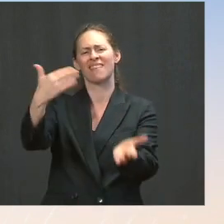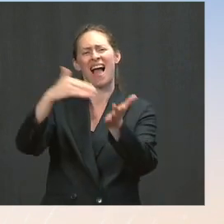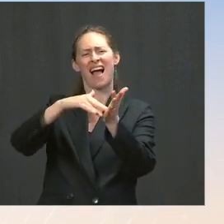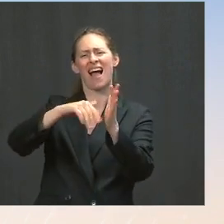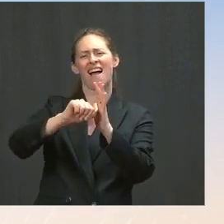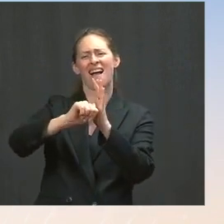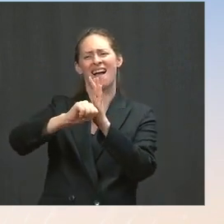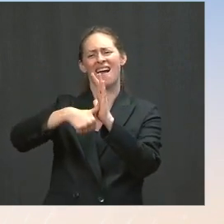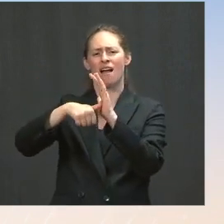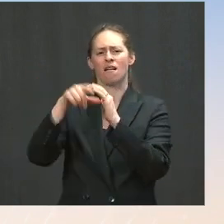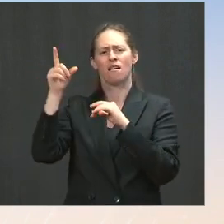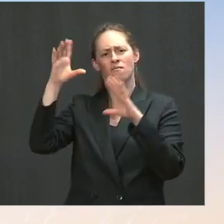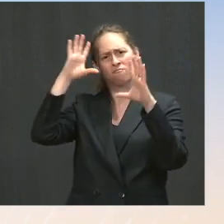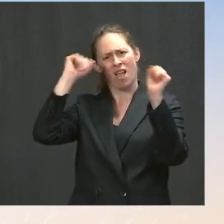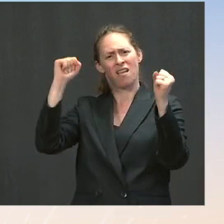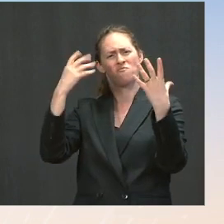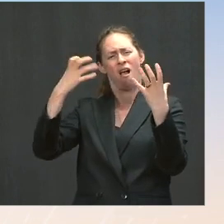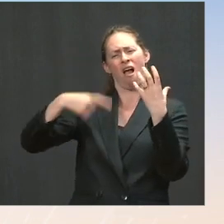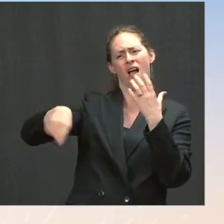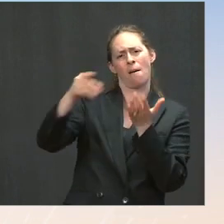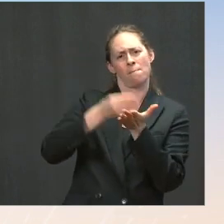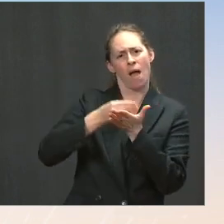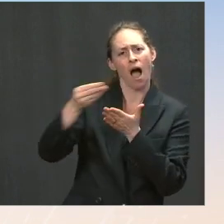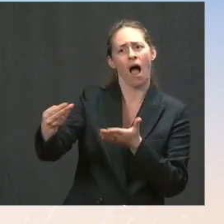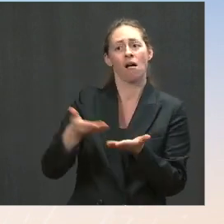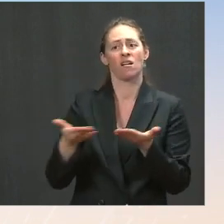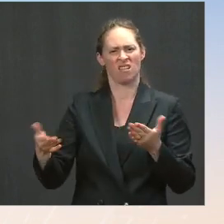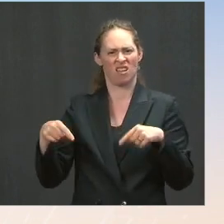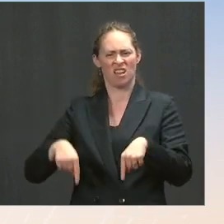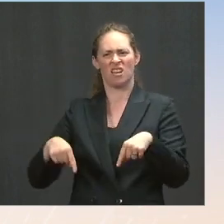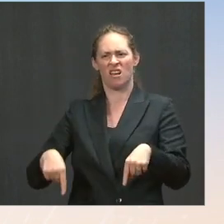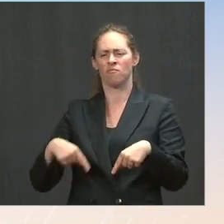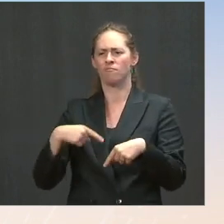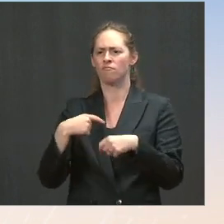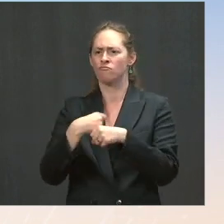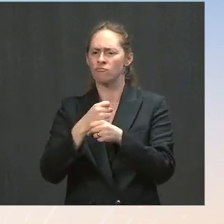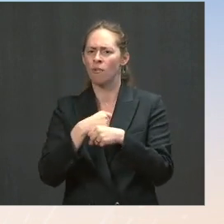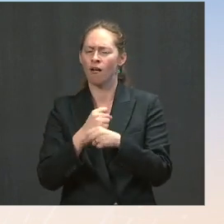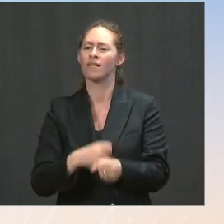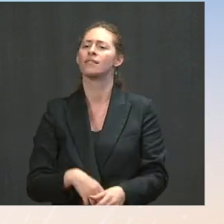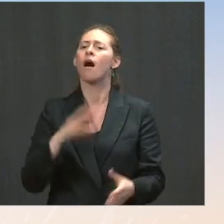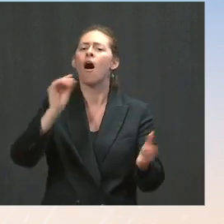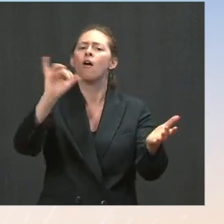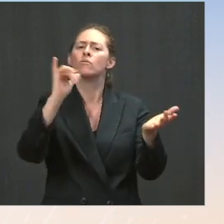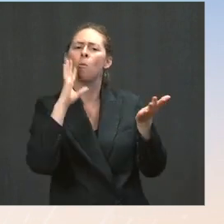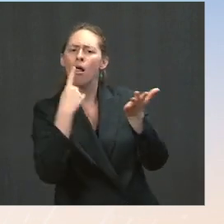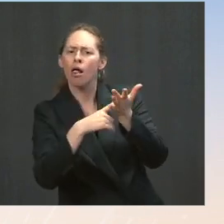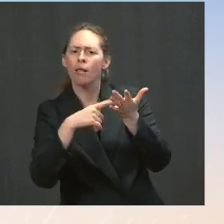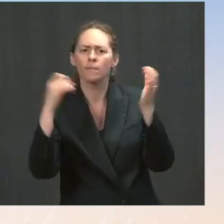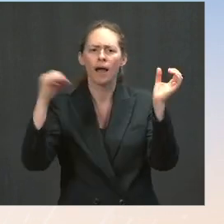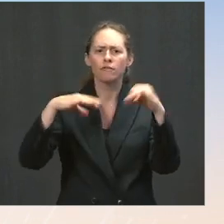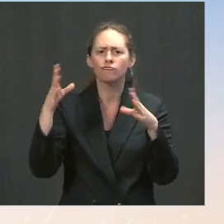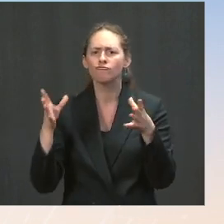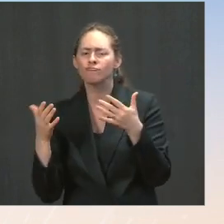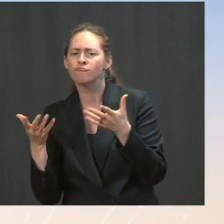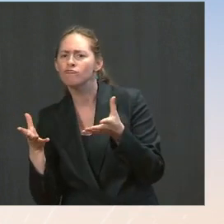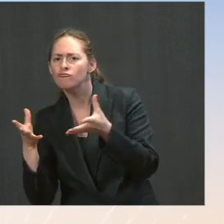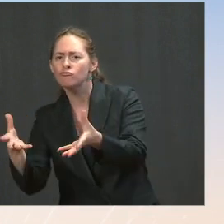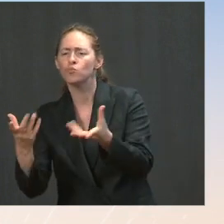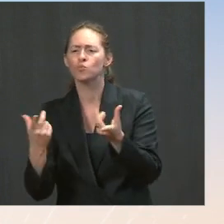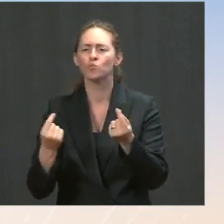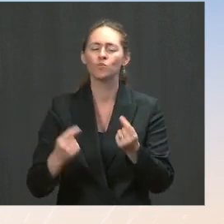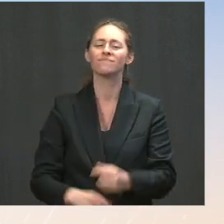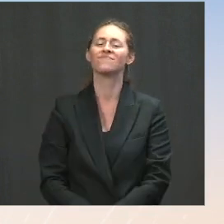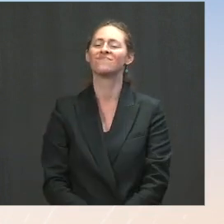infrastructure package. Finally, I just wanted to note that after additional engagement with the bipartisan